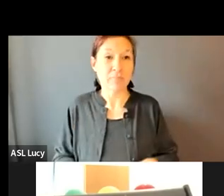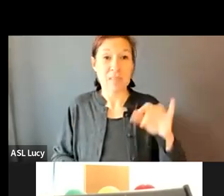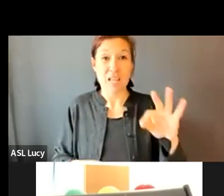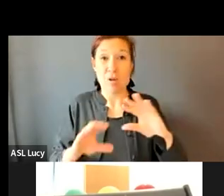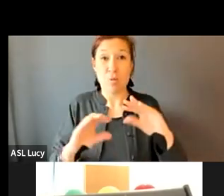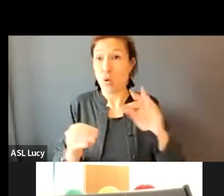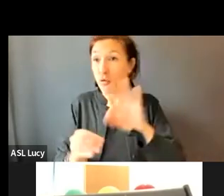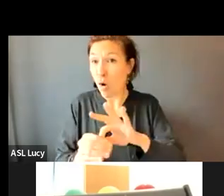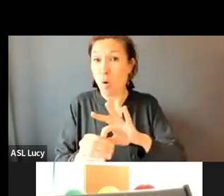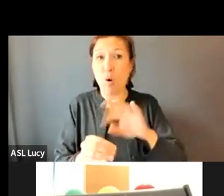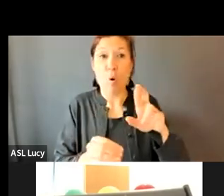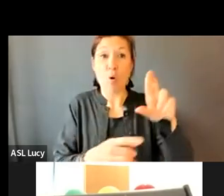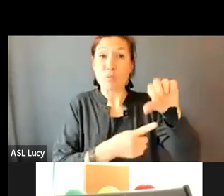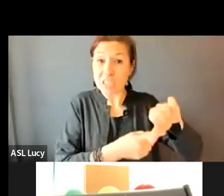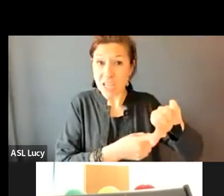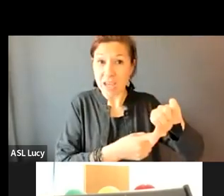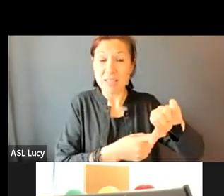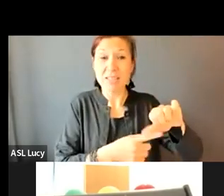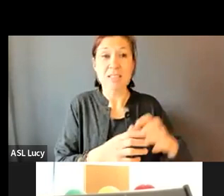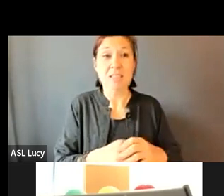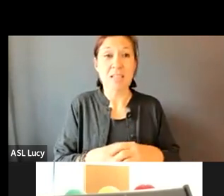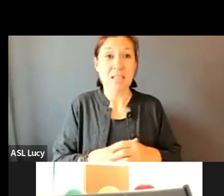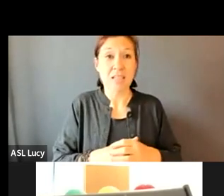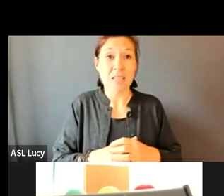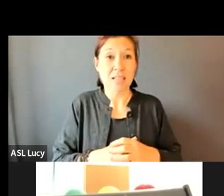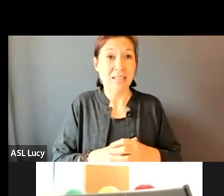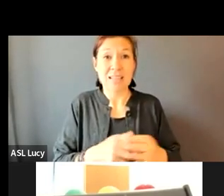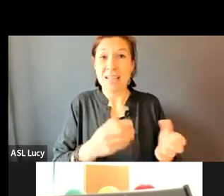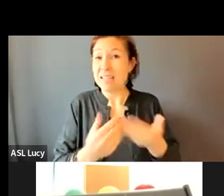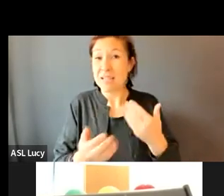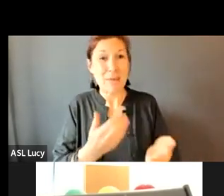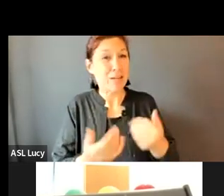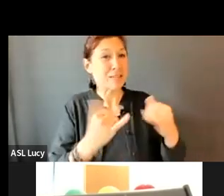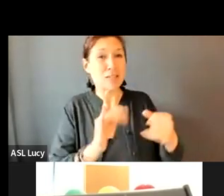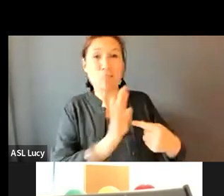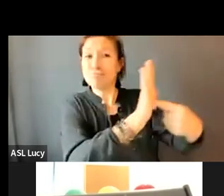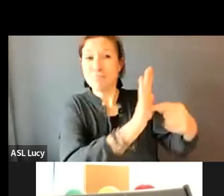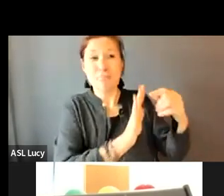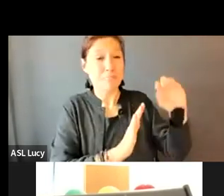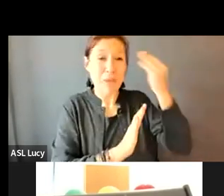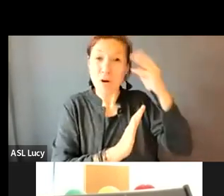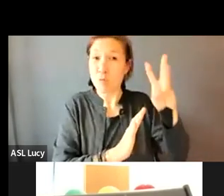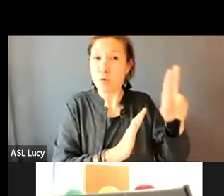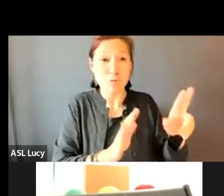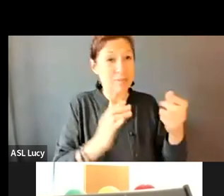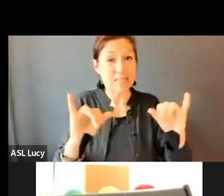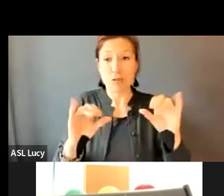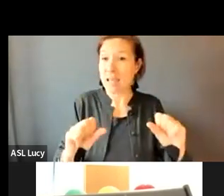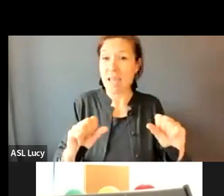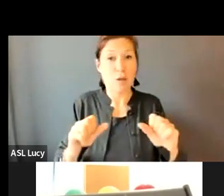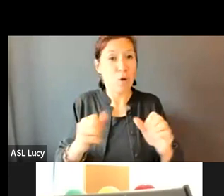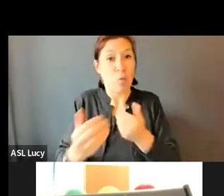we reject we vote to reject it the the same much are going to go to the mayor the mayor will have the the